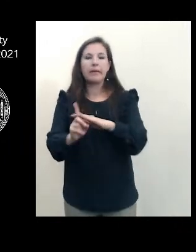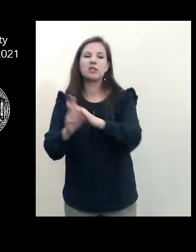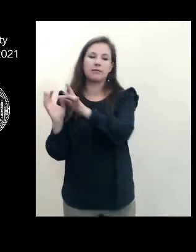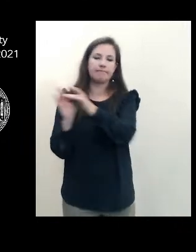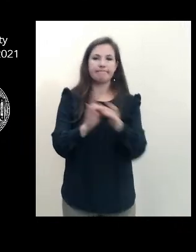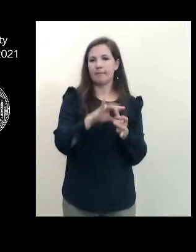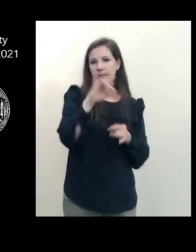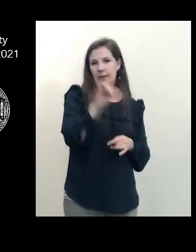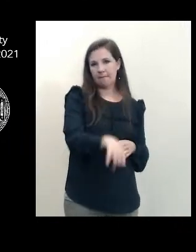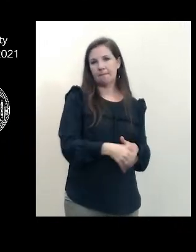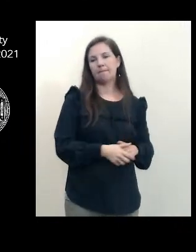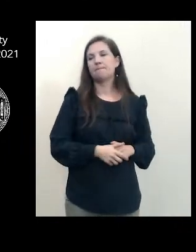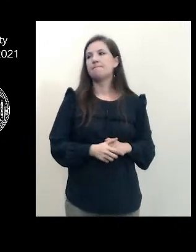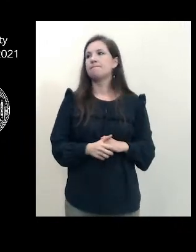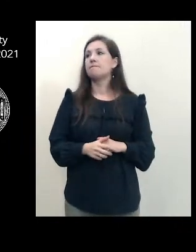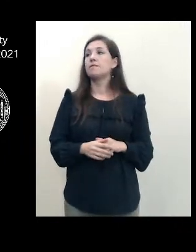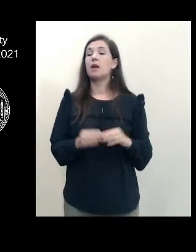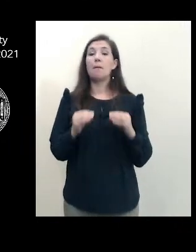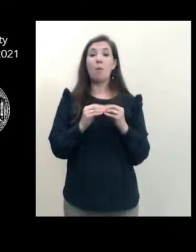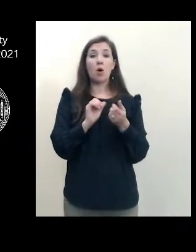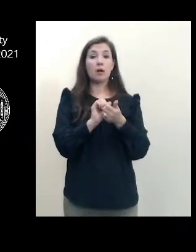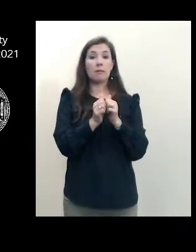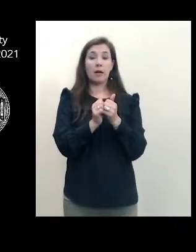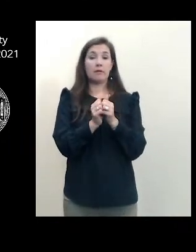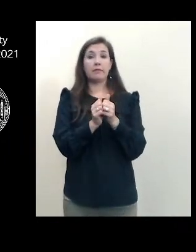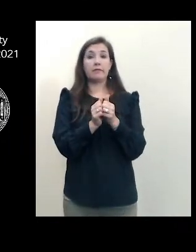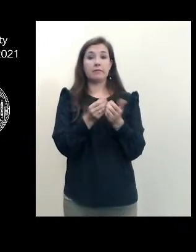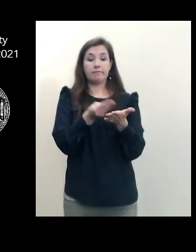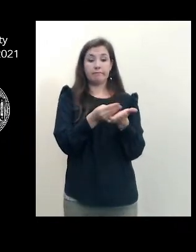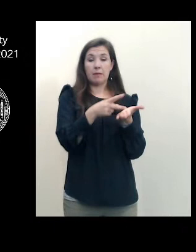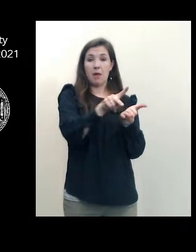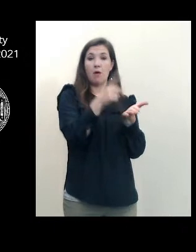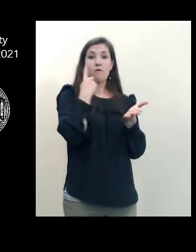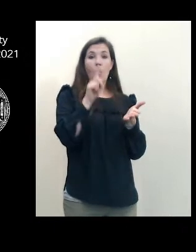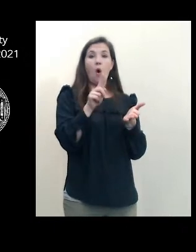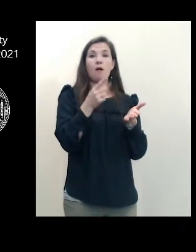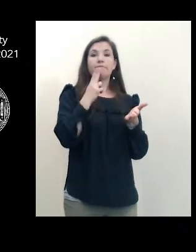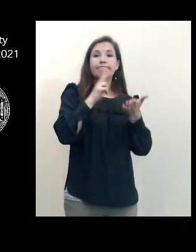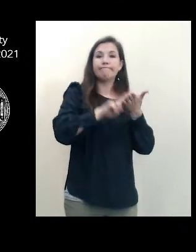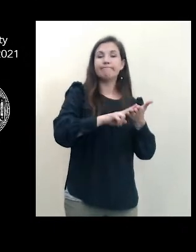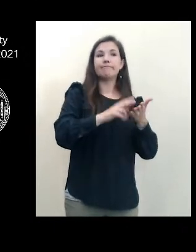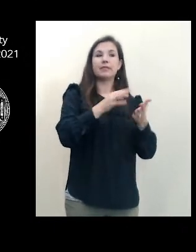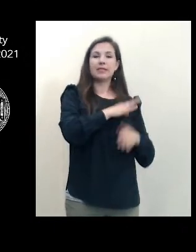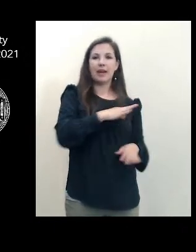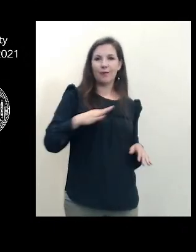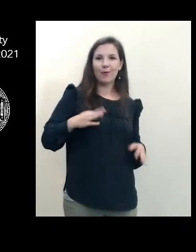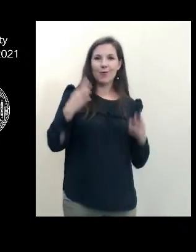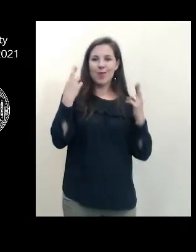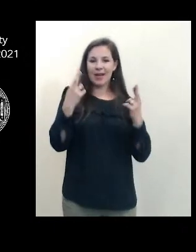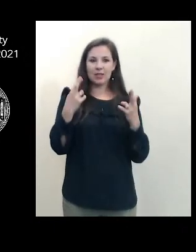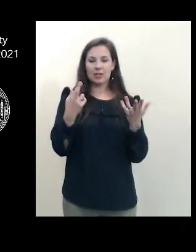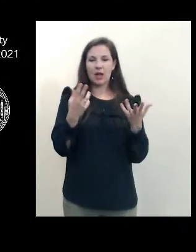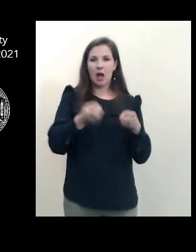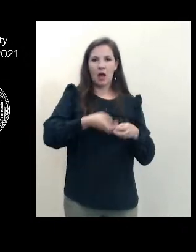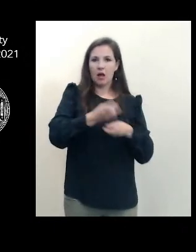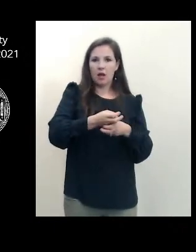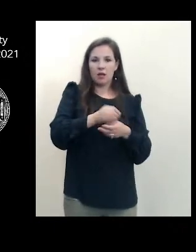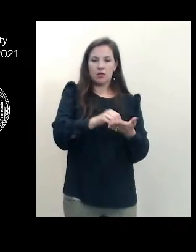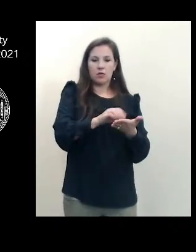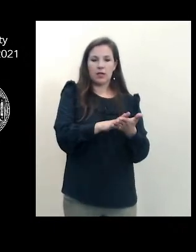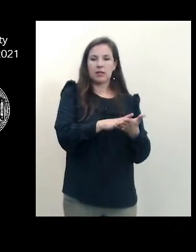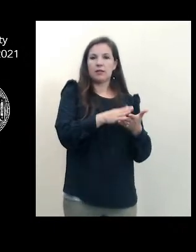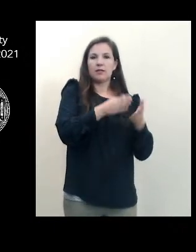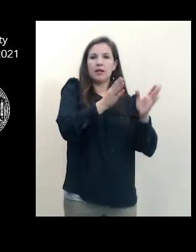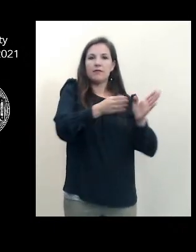We also are making more competitive salaries for our clerical staff. We realize that we have difficulty attracting individuals in